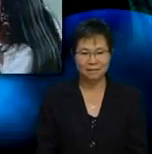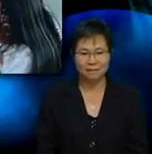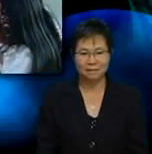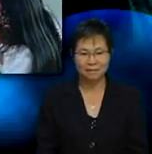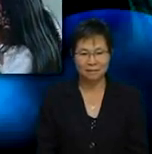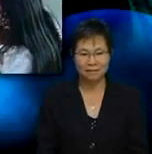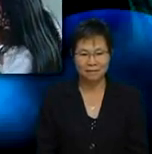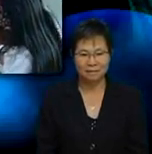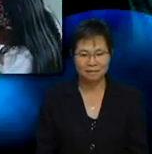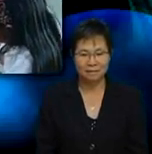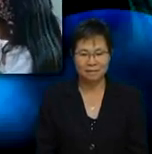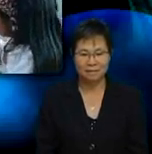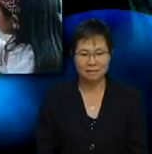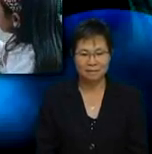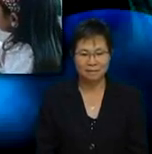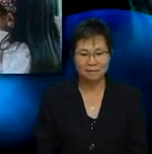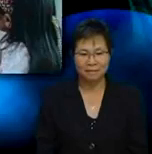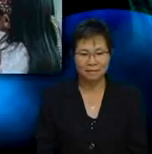Yeah. See?